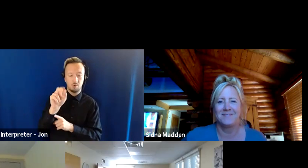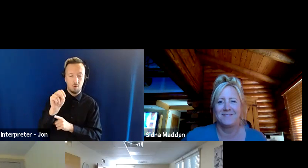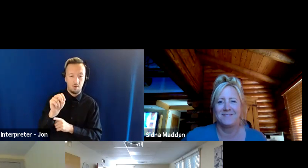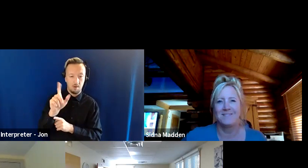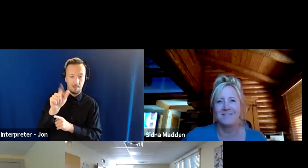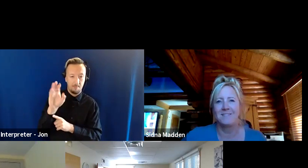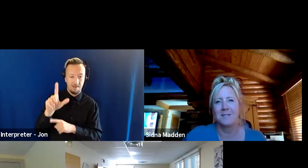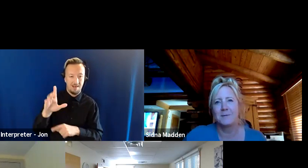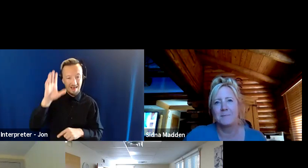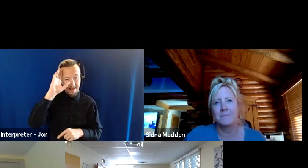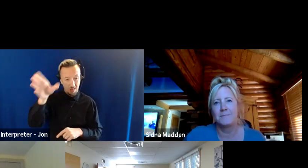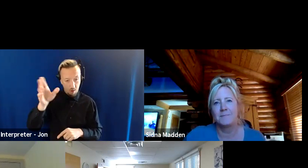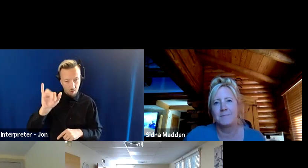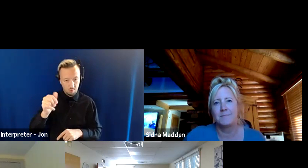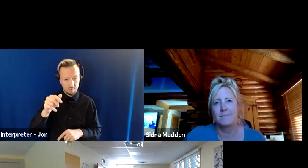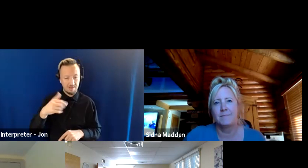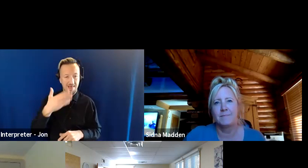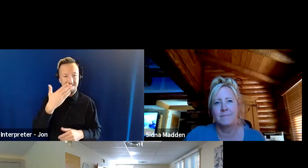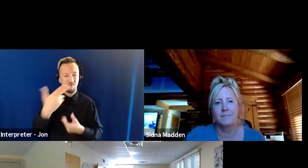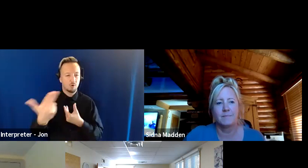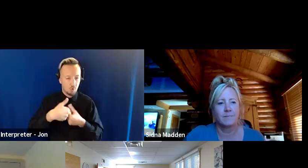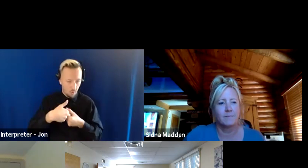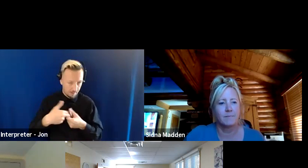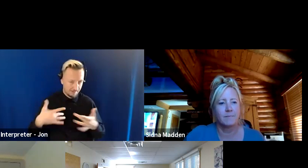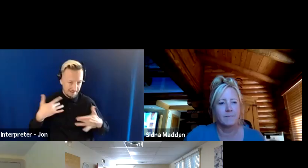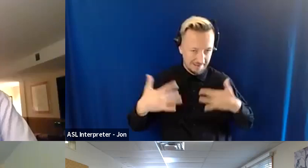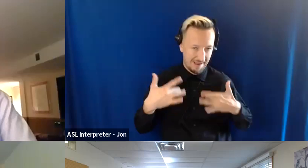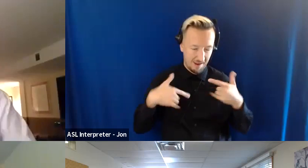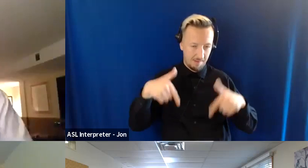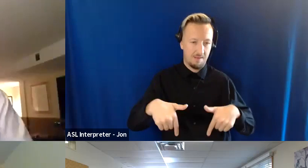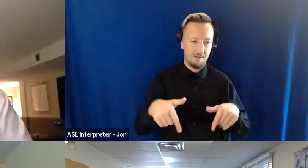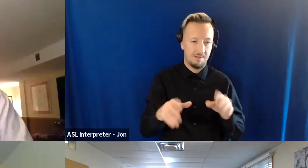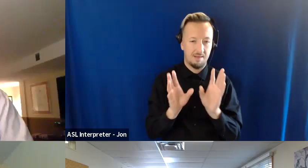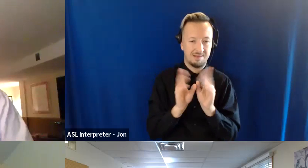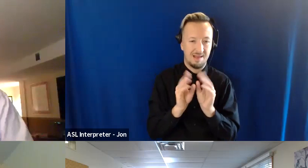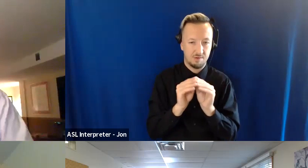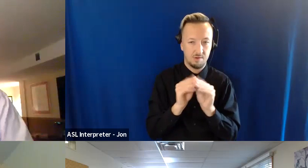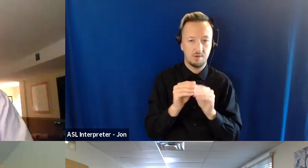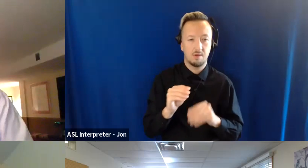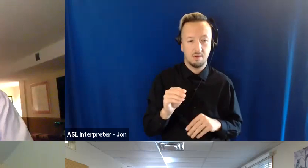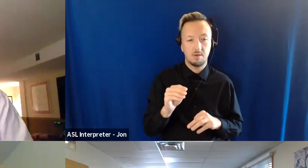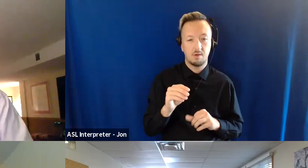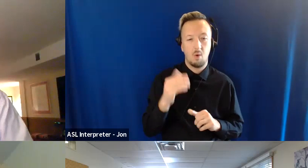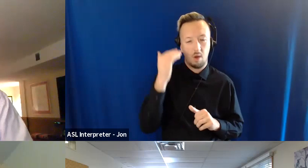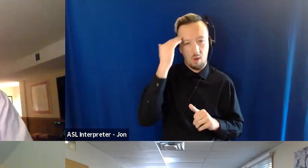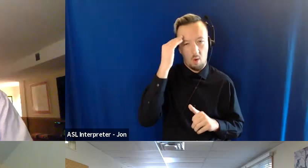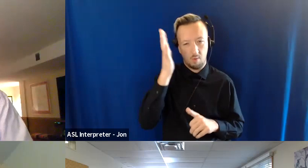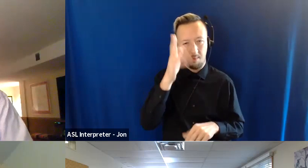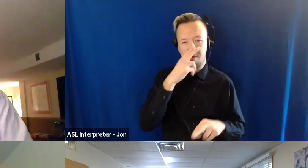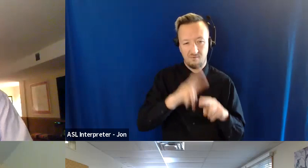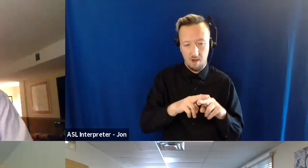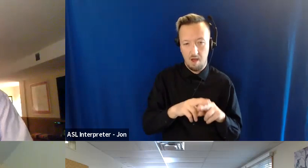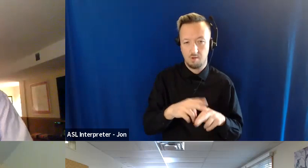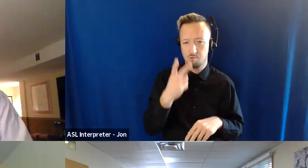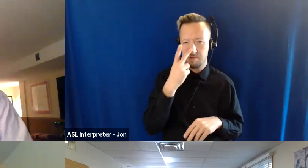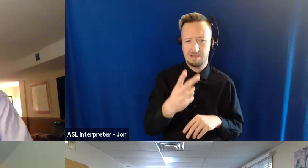Hi, everyone. Thank you for joining us. We're very excited about this particular session. We think it's going to be a lot of fun to really